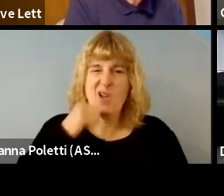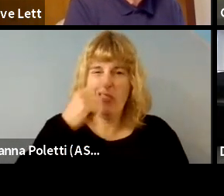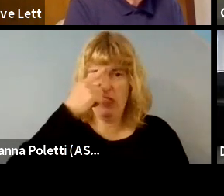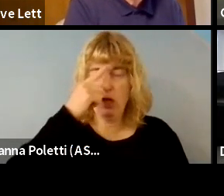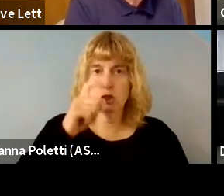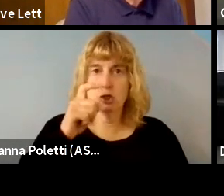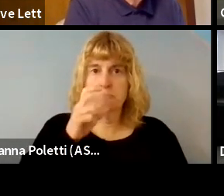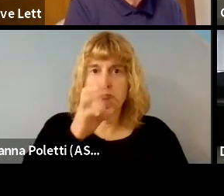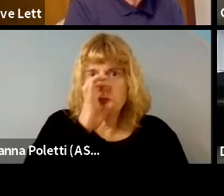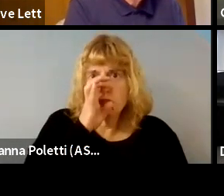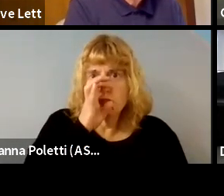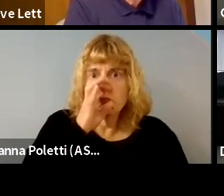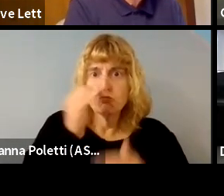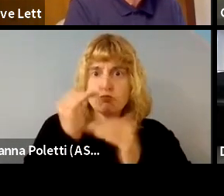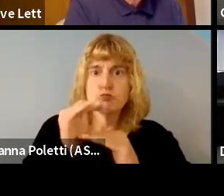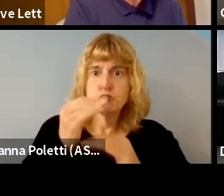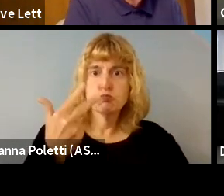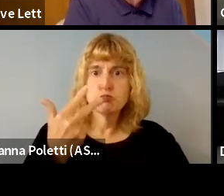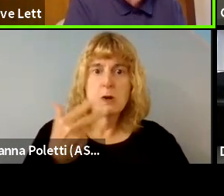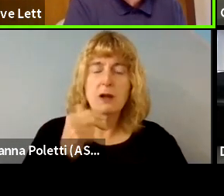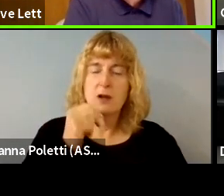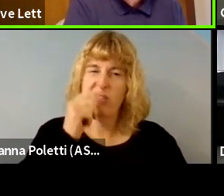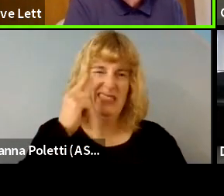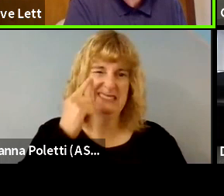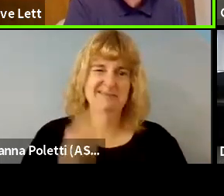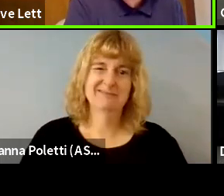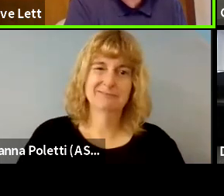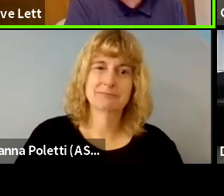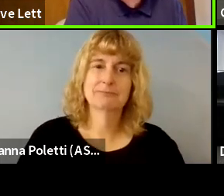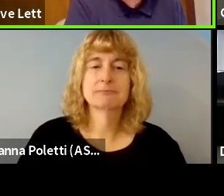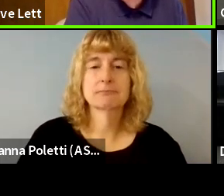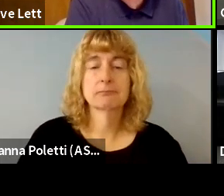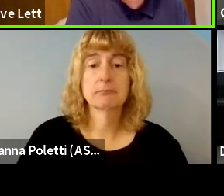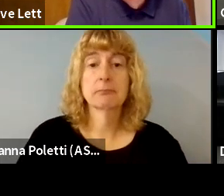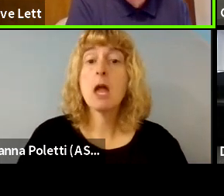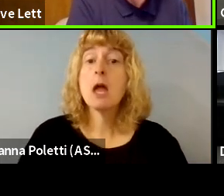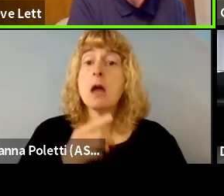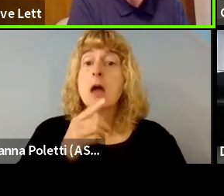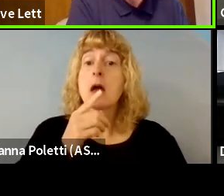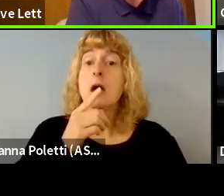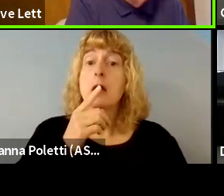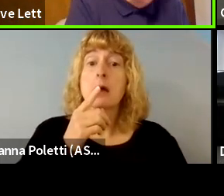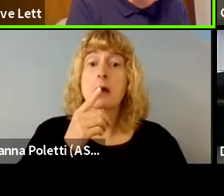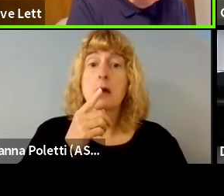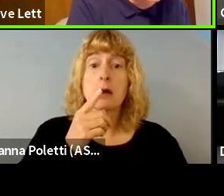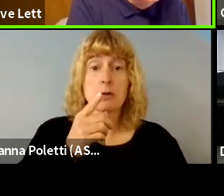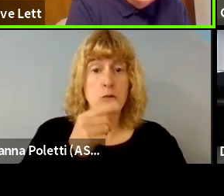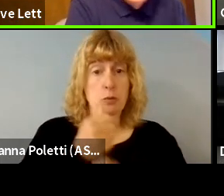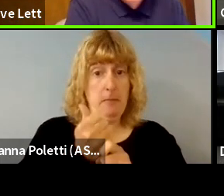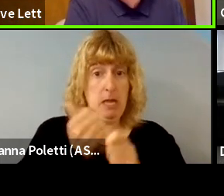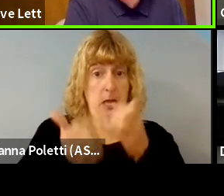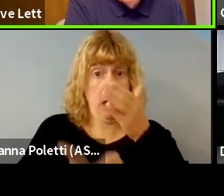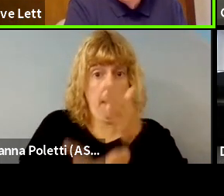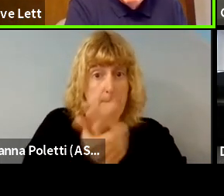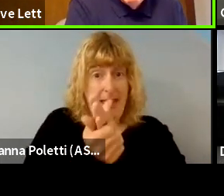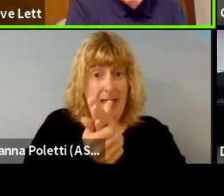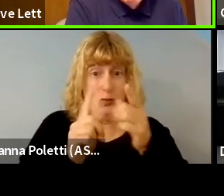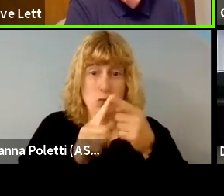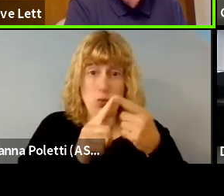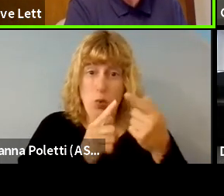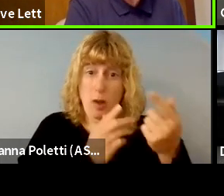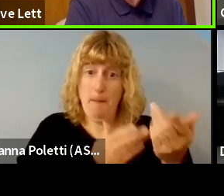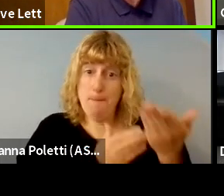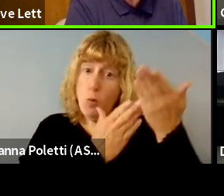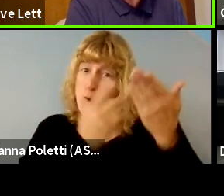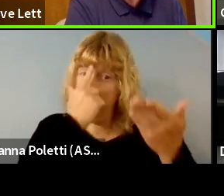hard limit number on it. Are you making an amendment to the motion? Because the motion is we're going to have 3.